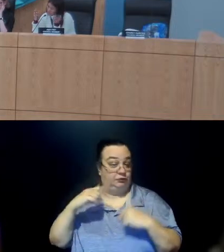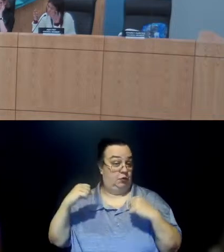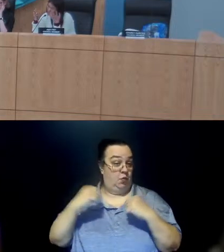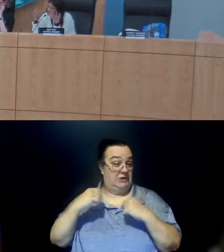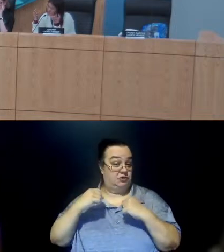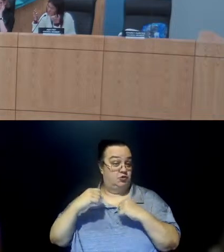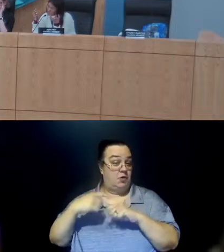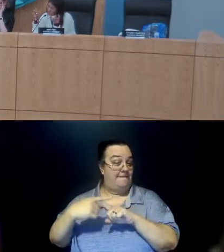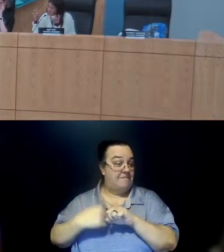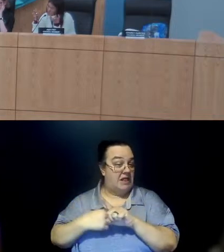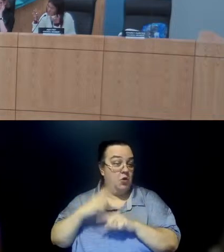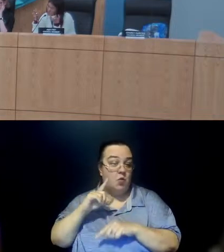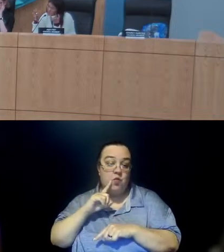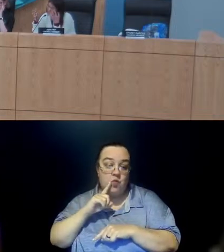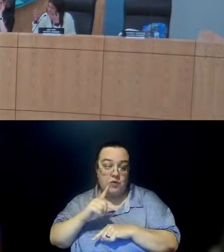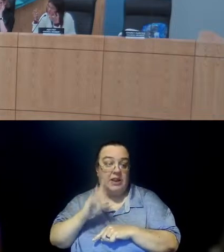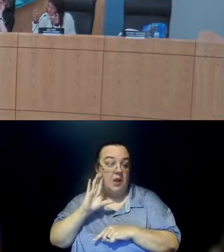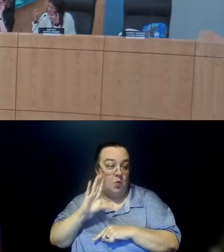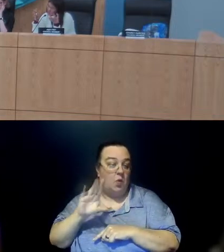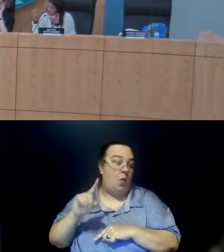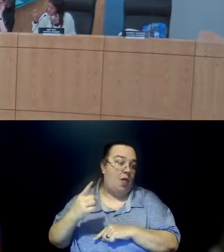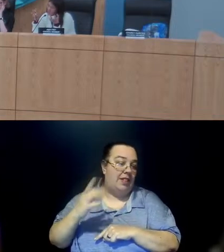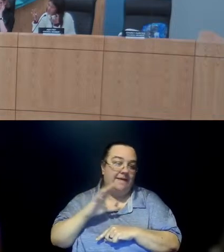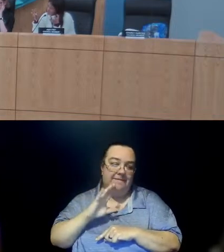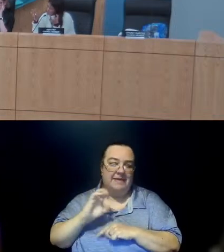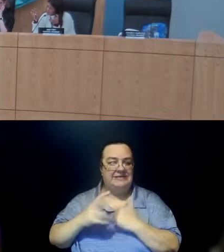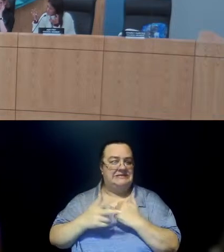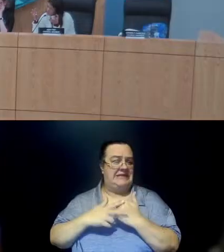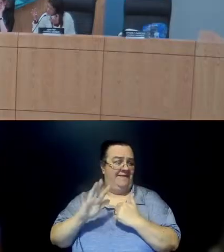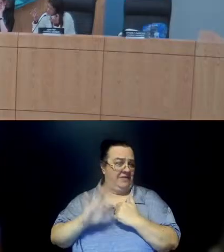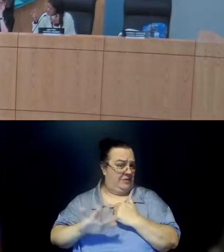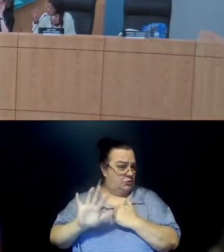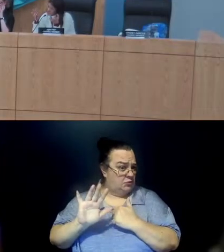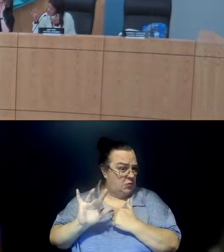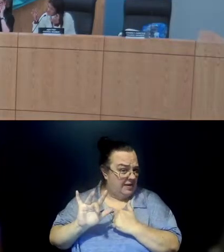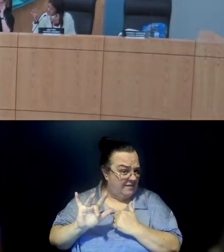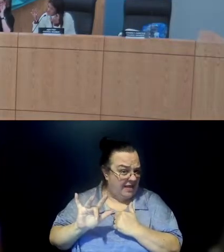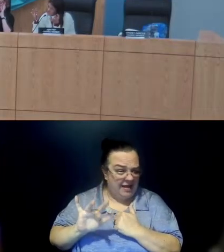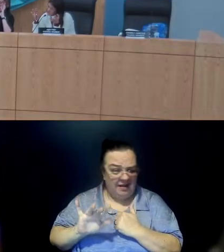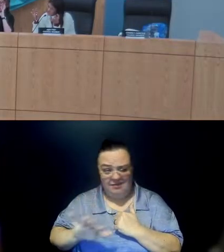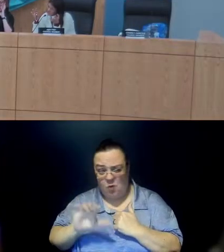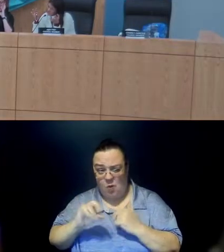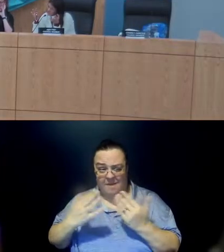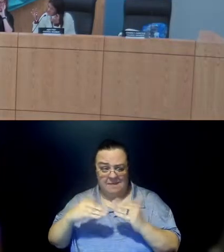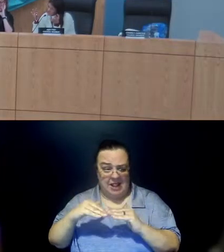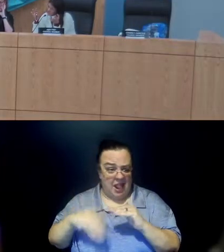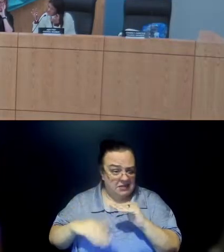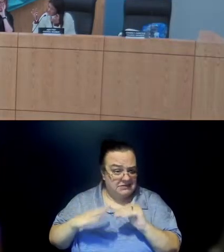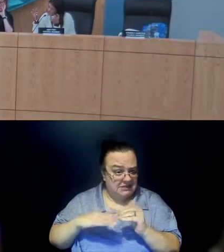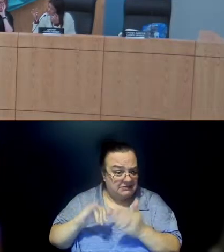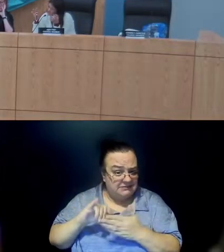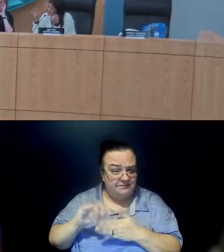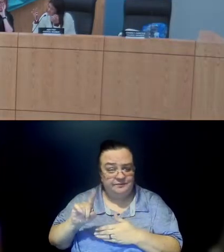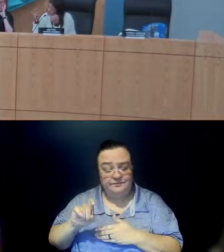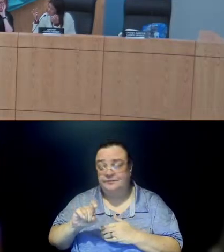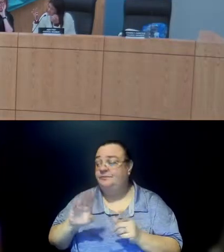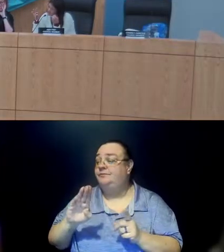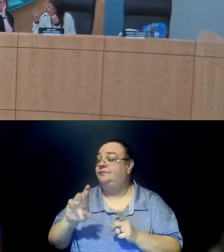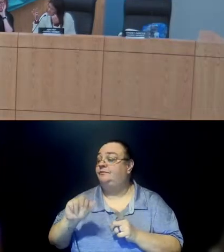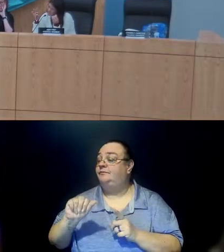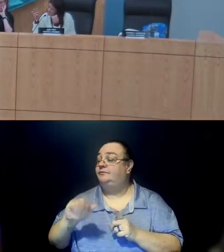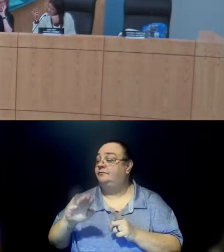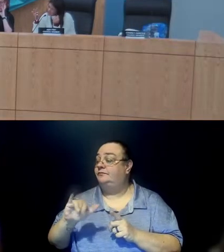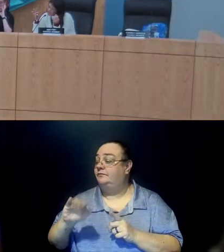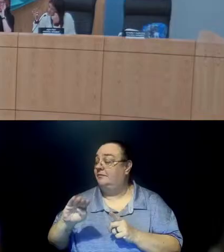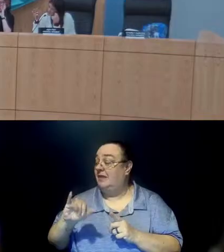months, it really would only be about a savings of about 25-ish, maybe less than. I hadn't thought about